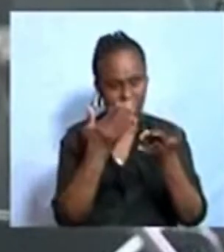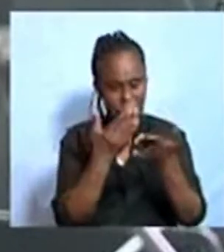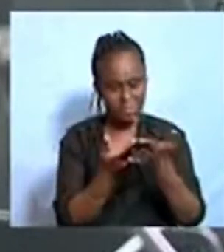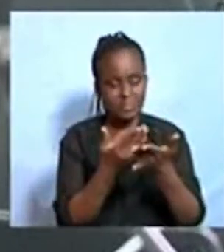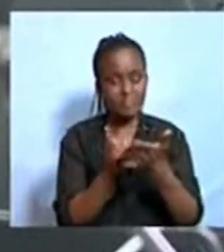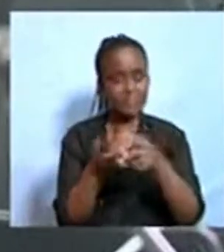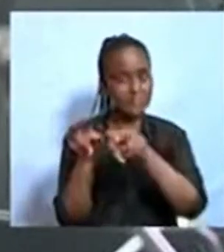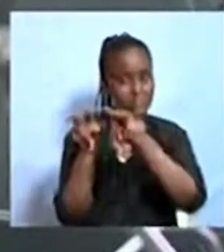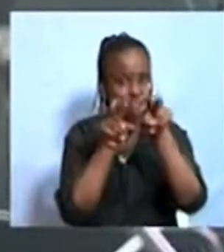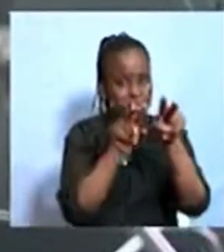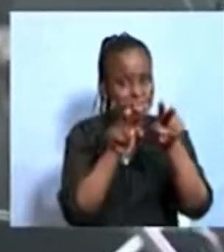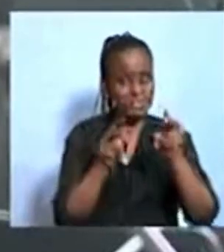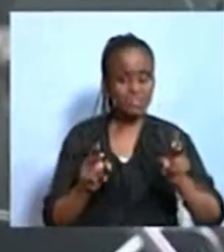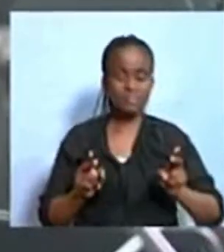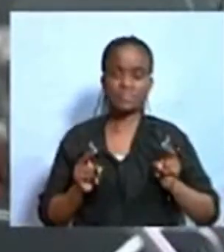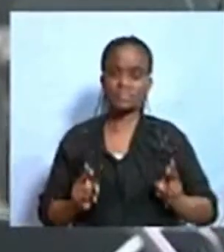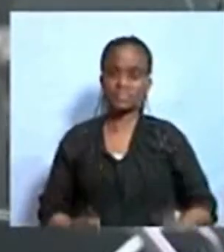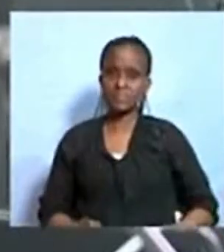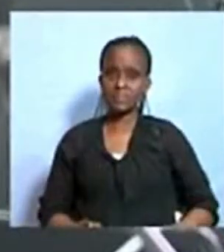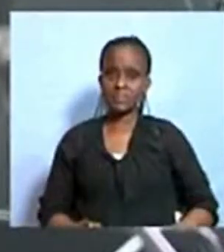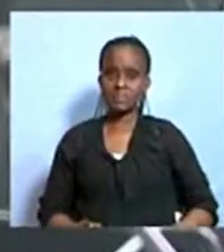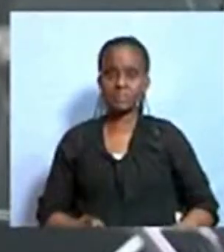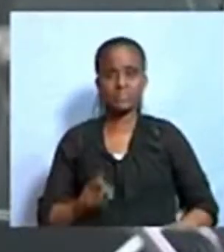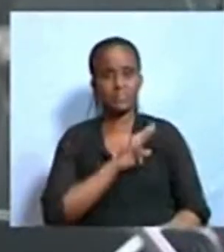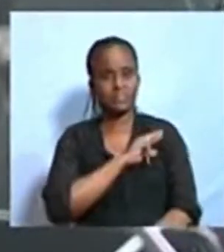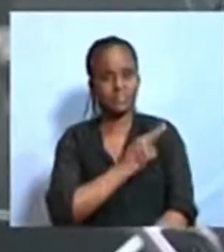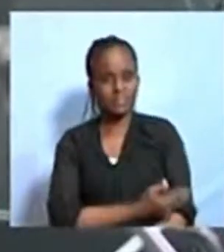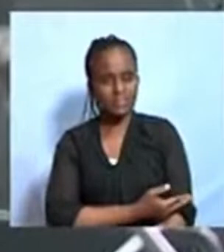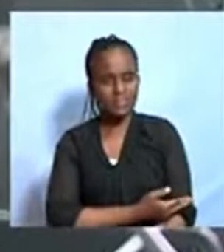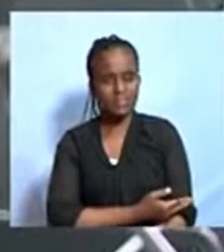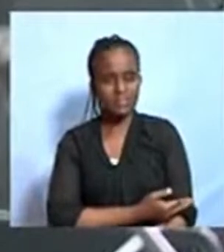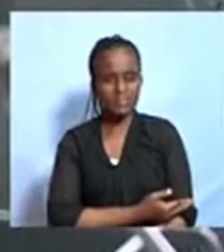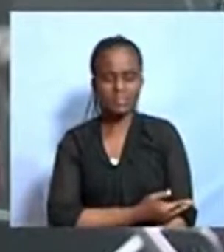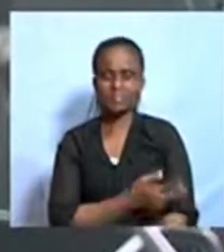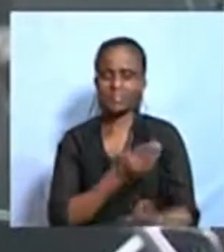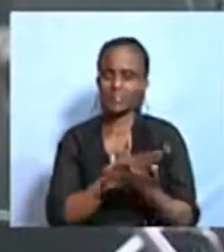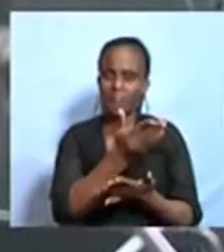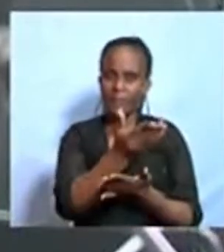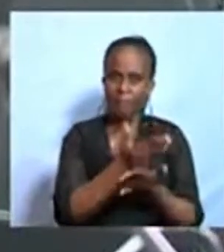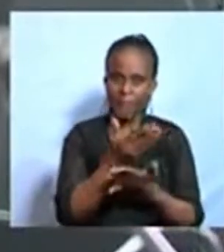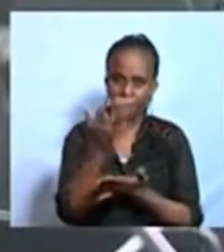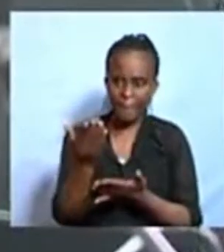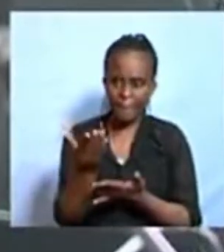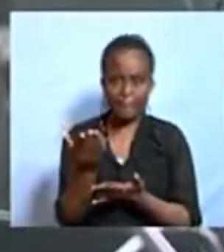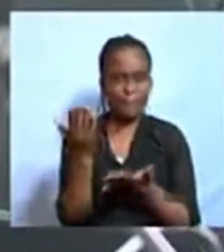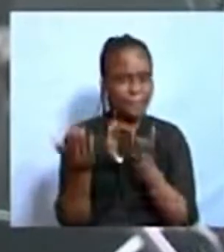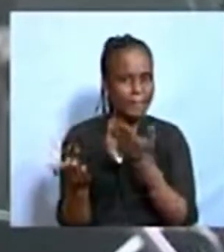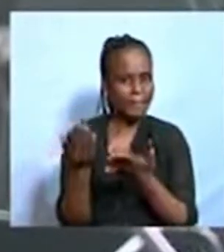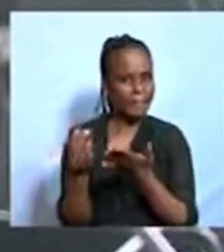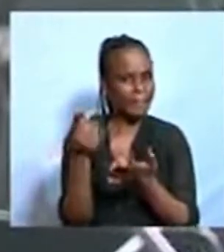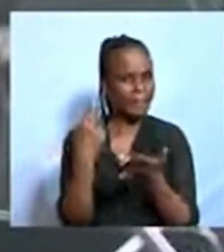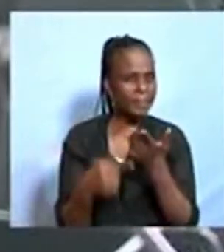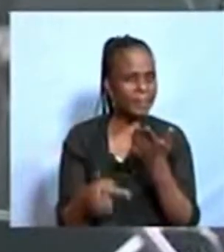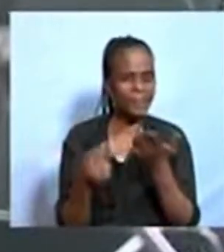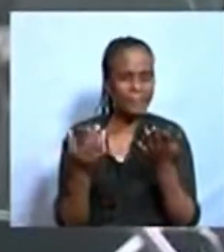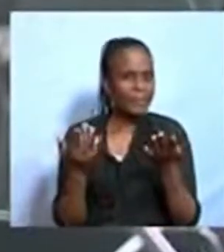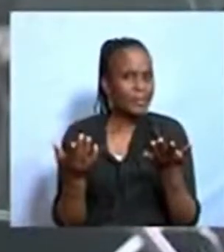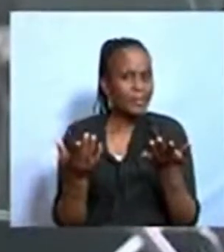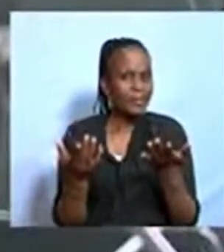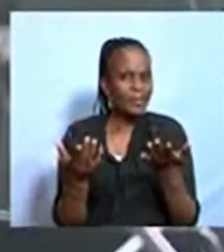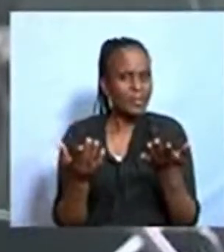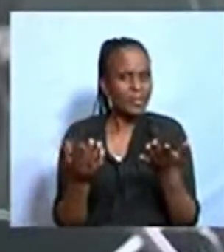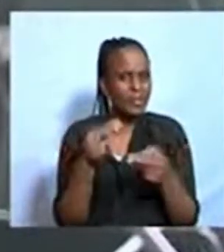oversight? Is it on the human resource capability? Is it on the procurement? Is it on what specifically do you mean